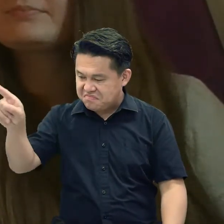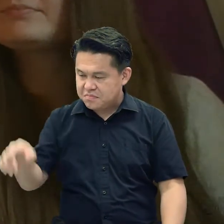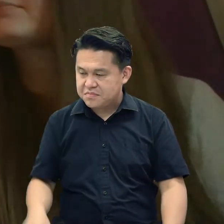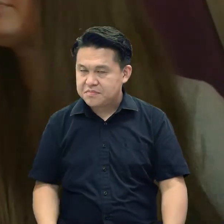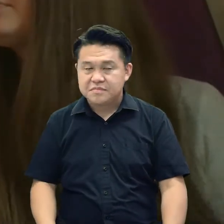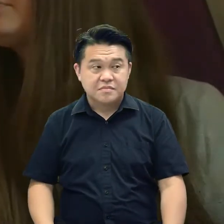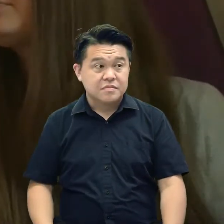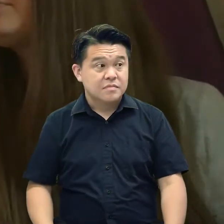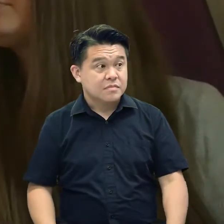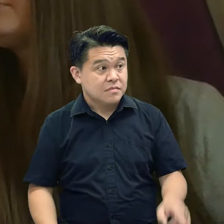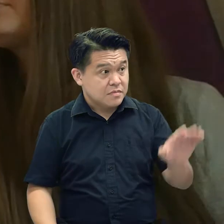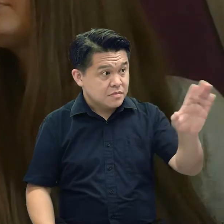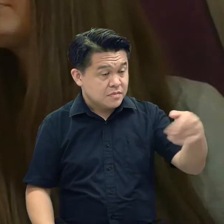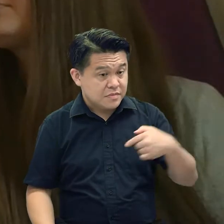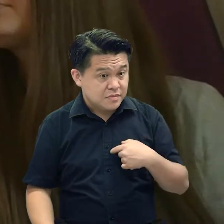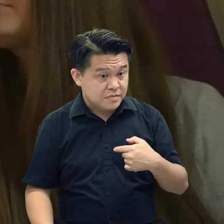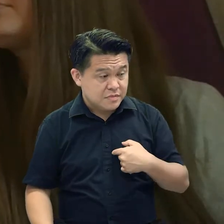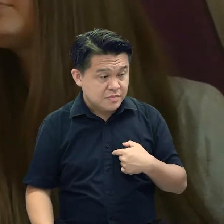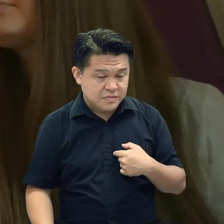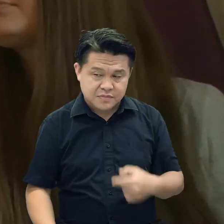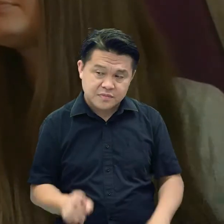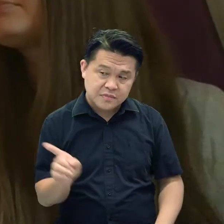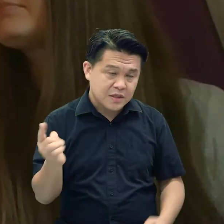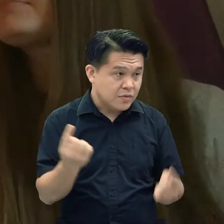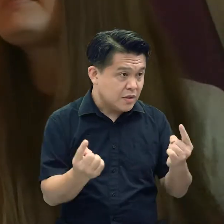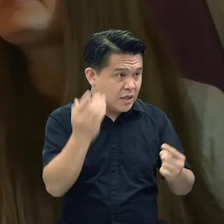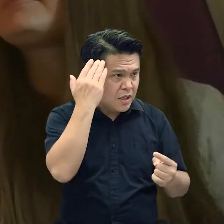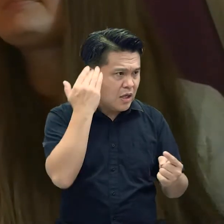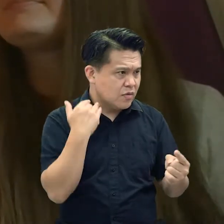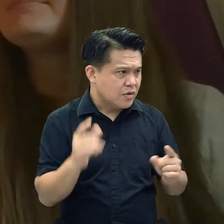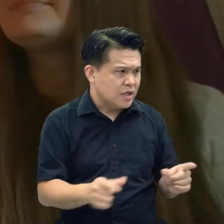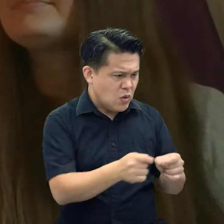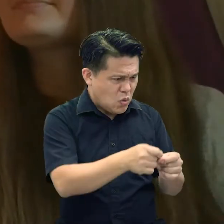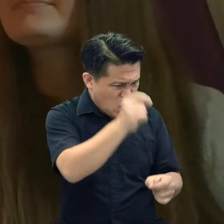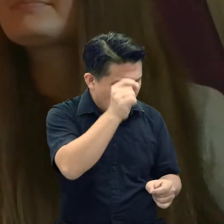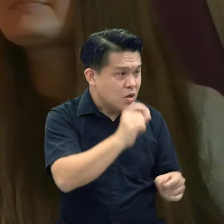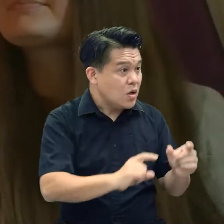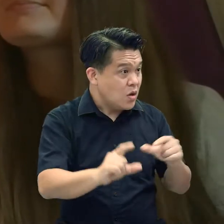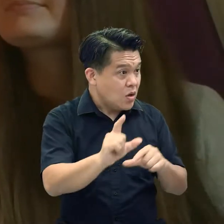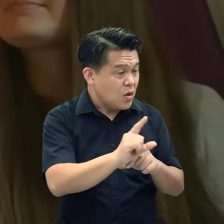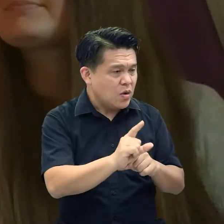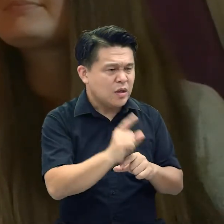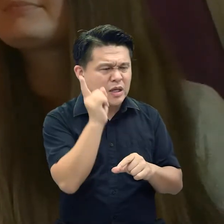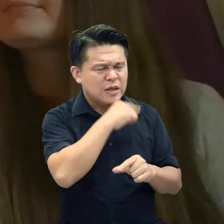And for me it was even like much worse because then I lived there much longer than you did. So